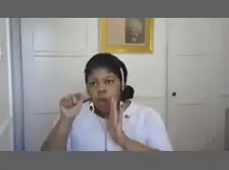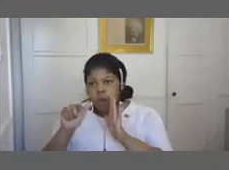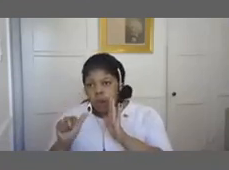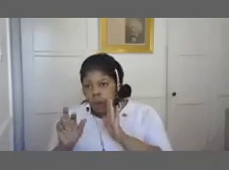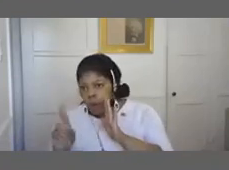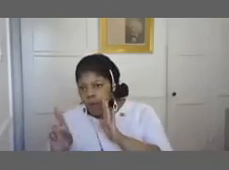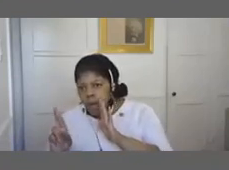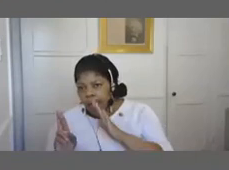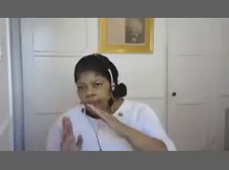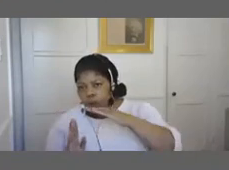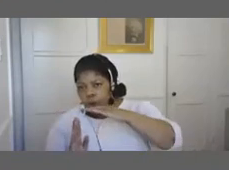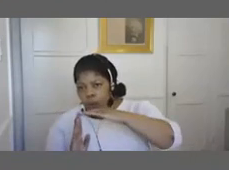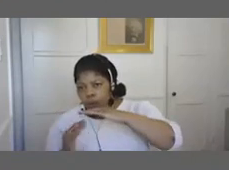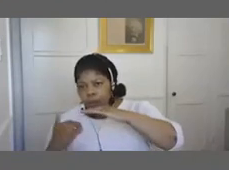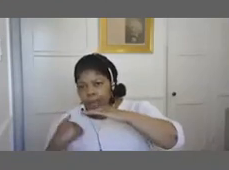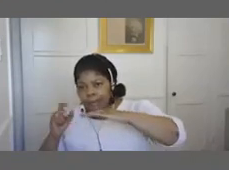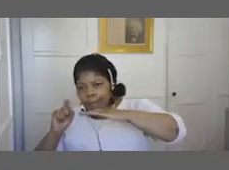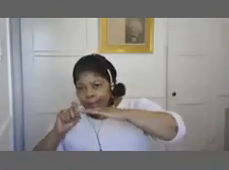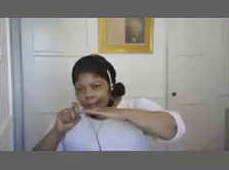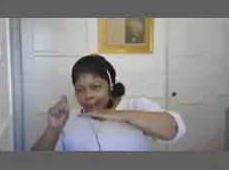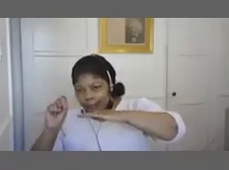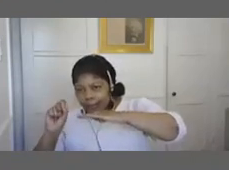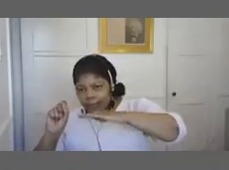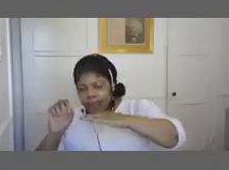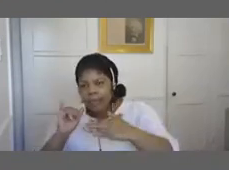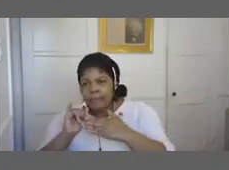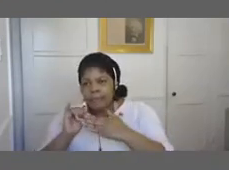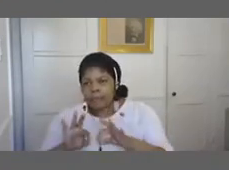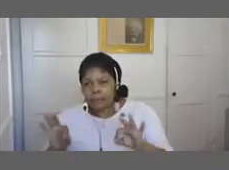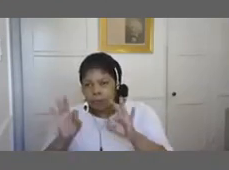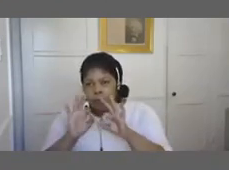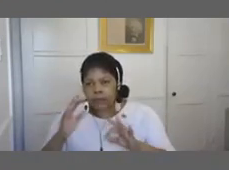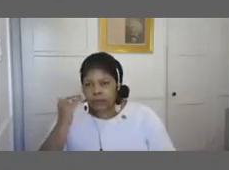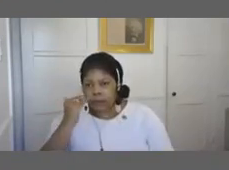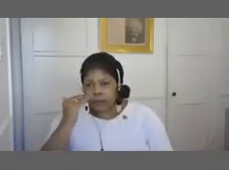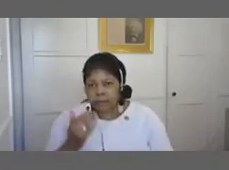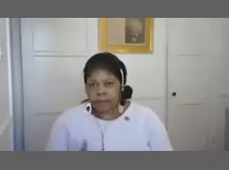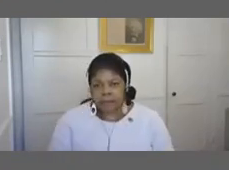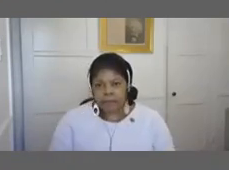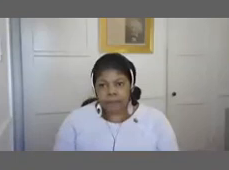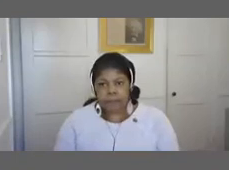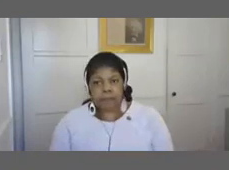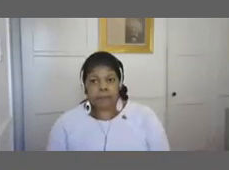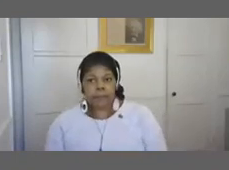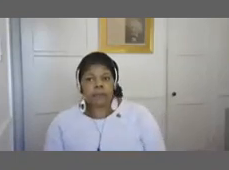really very important. Okay, let me see here. I might have,